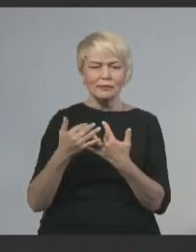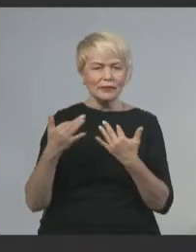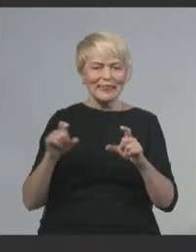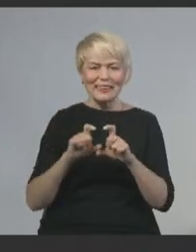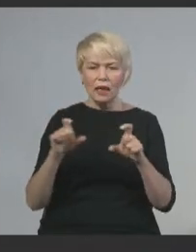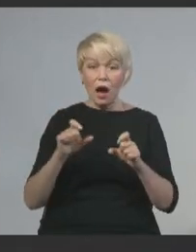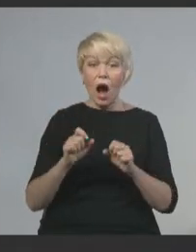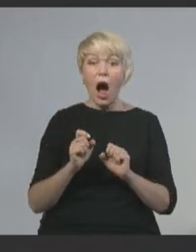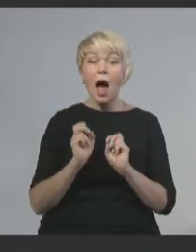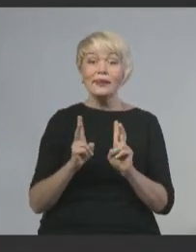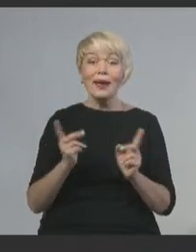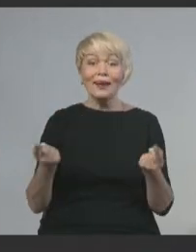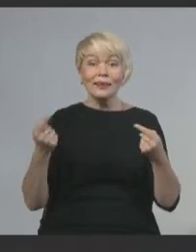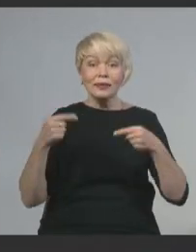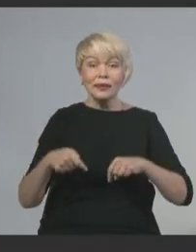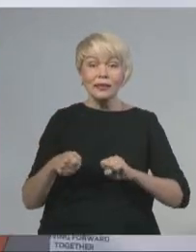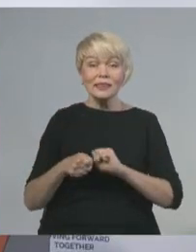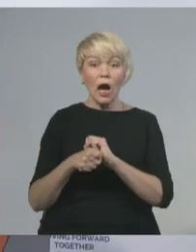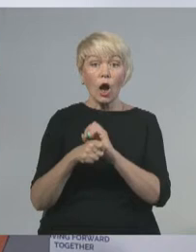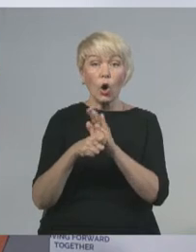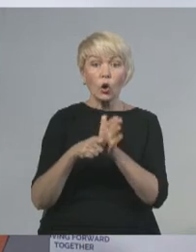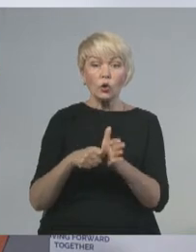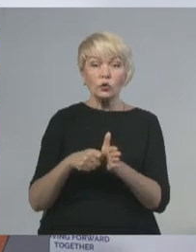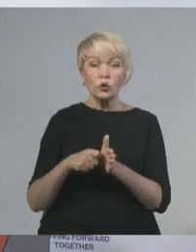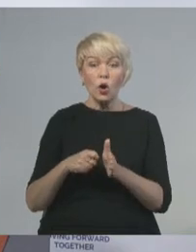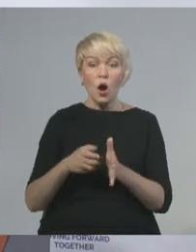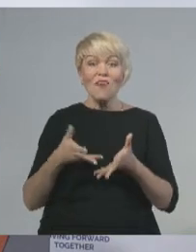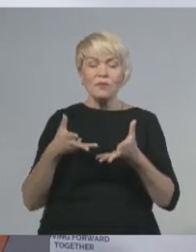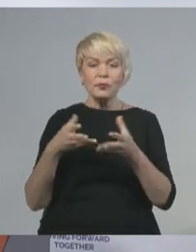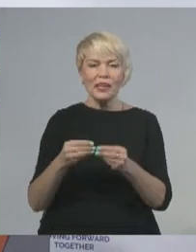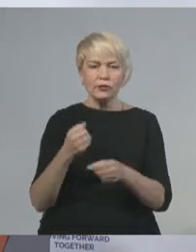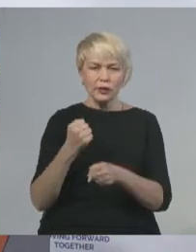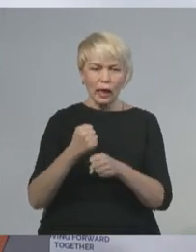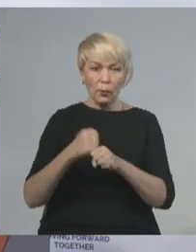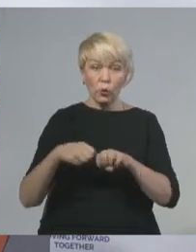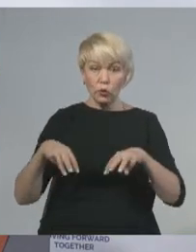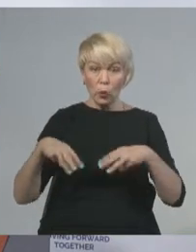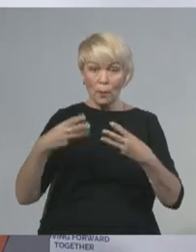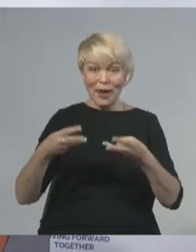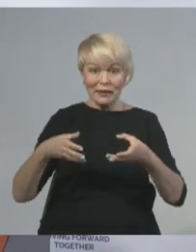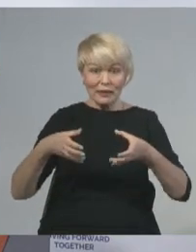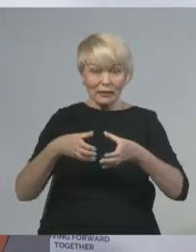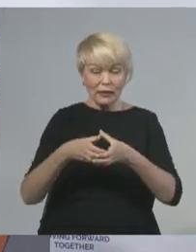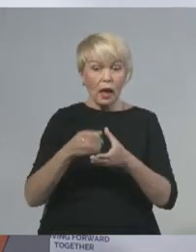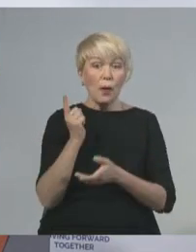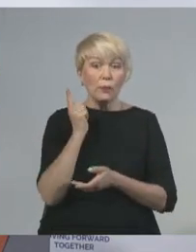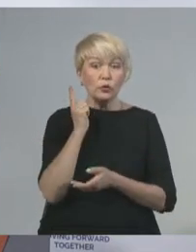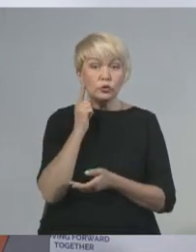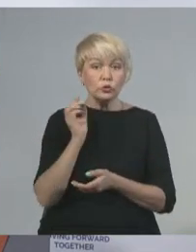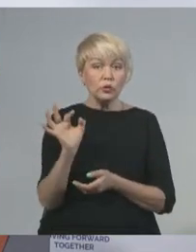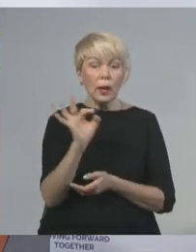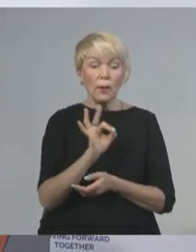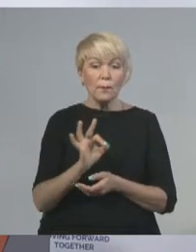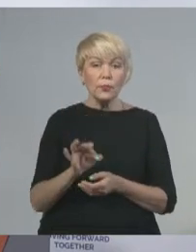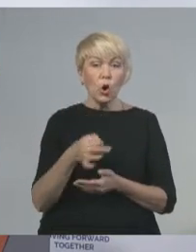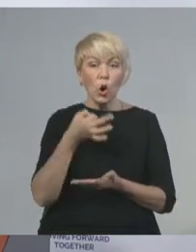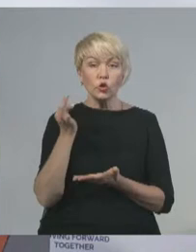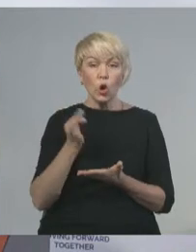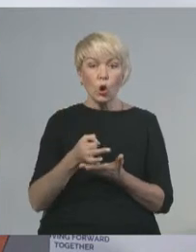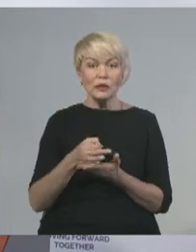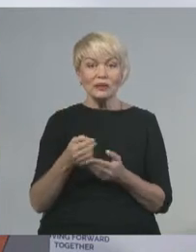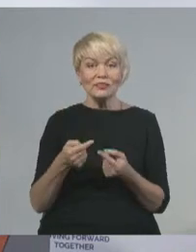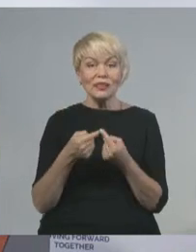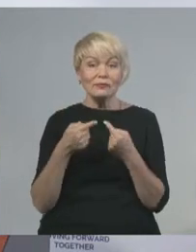was experienced by ukraine by poland czech republic which as we had influenced very much the print